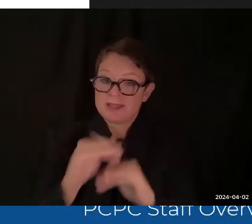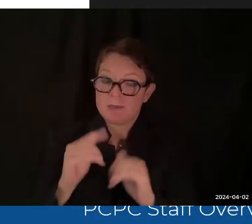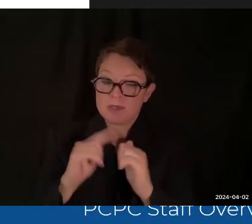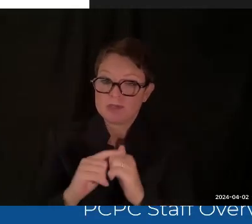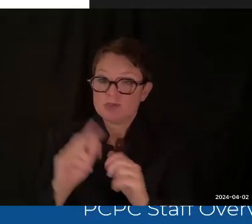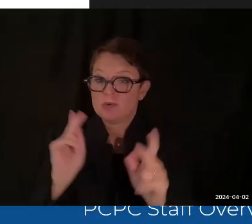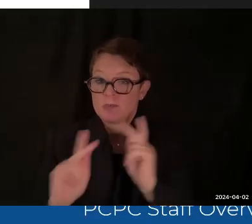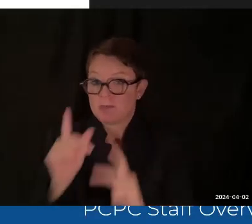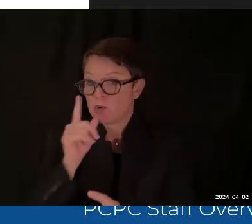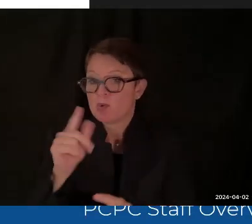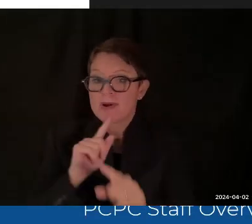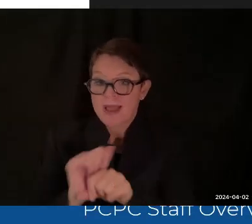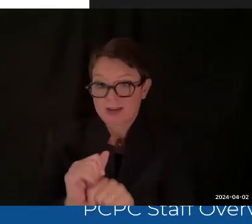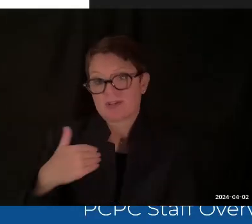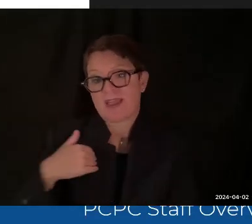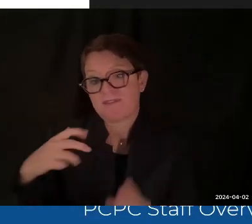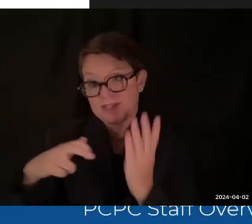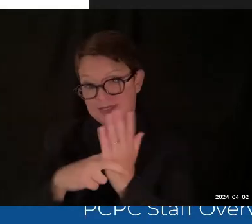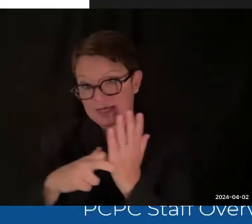ticketed patrons.